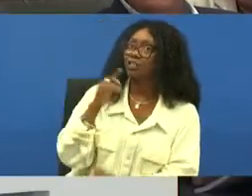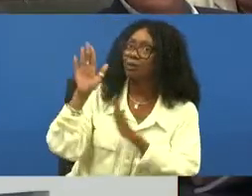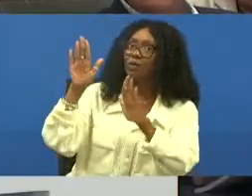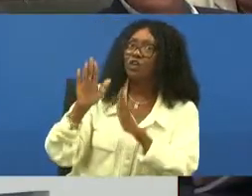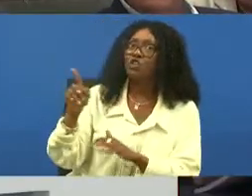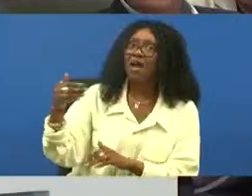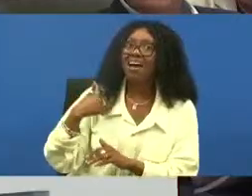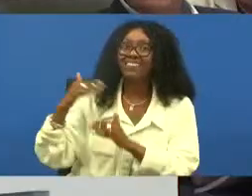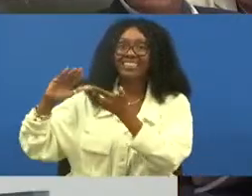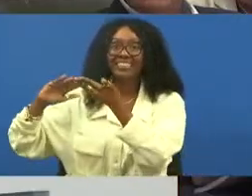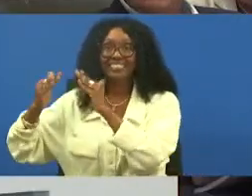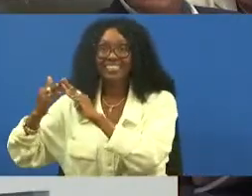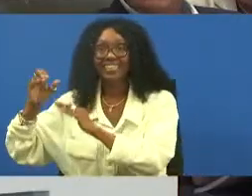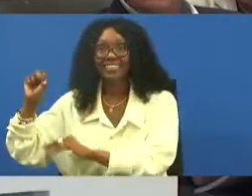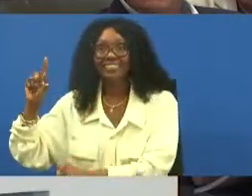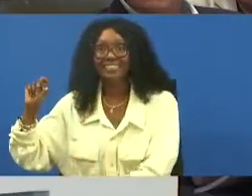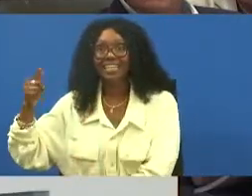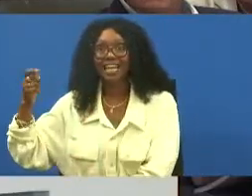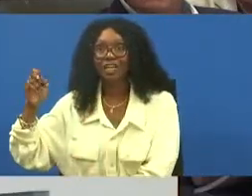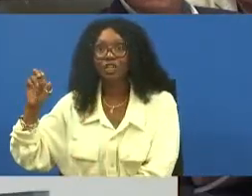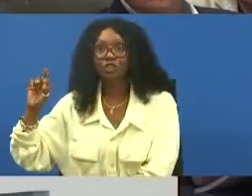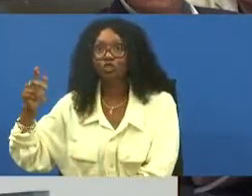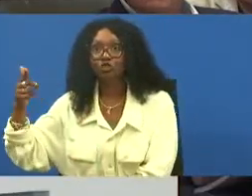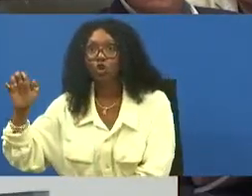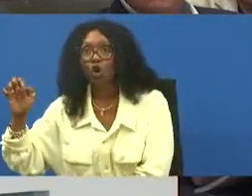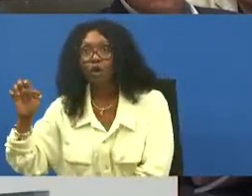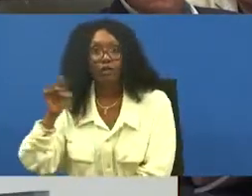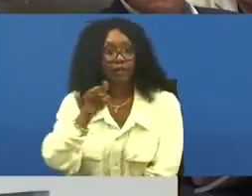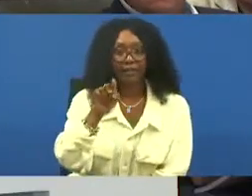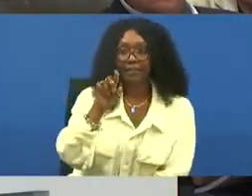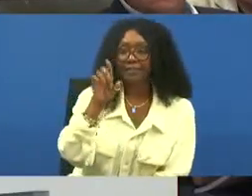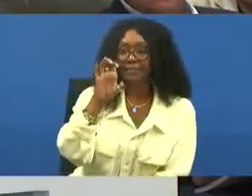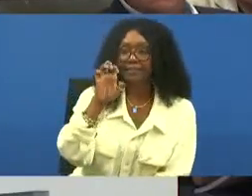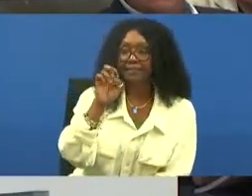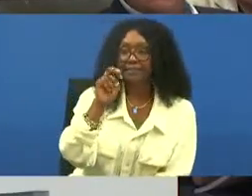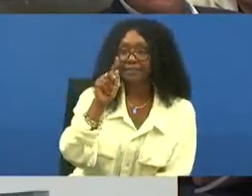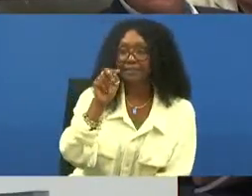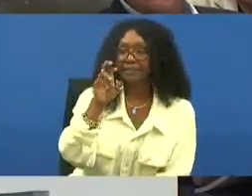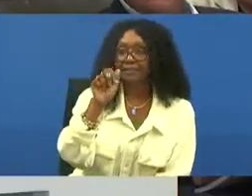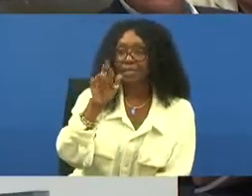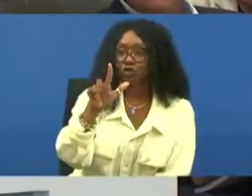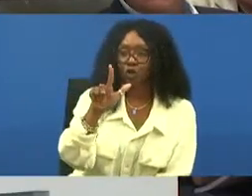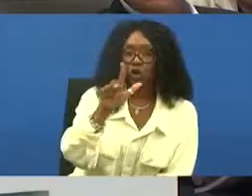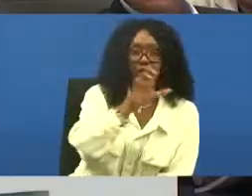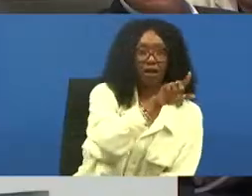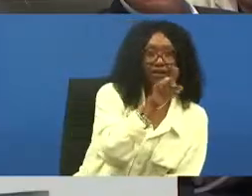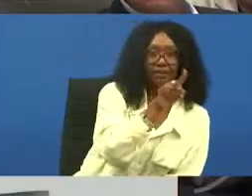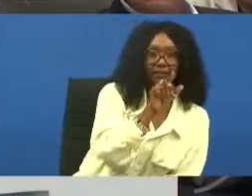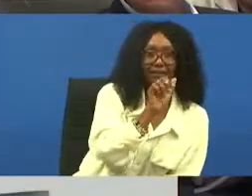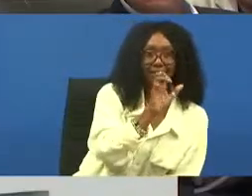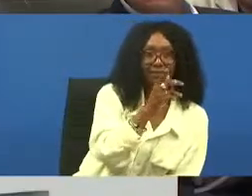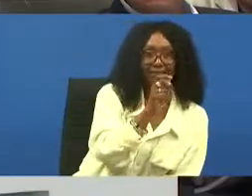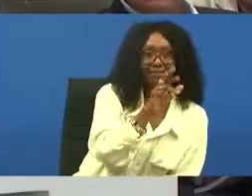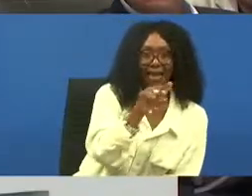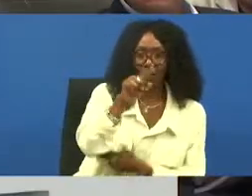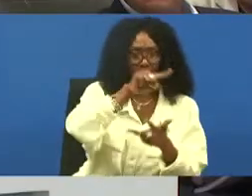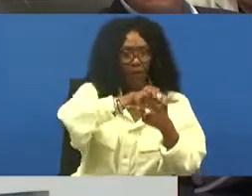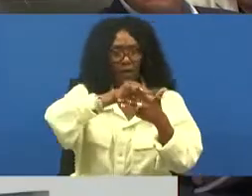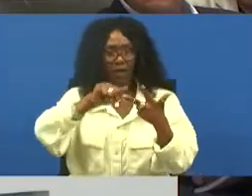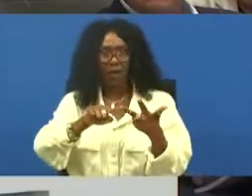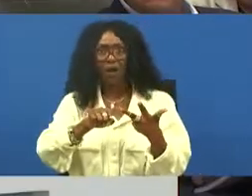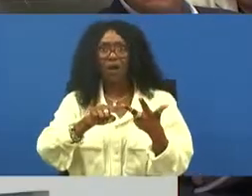the city of St. George, you have Central, you have Zachary, and what are they doing? They're all here talking about